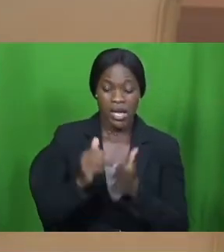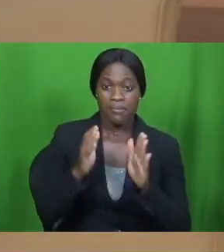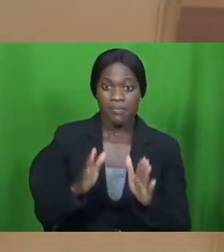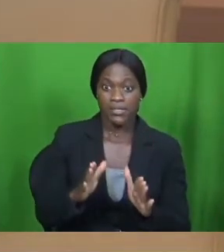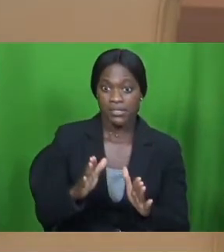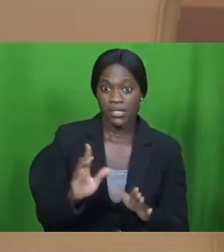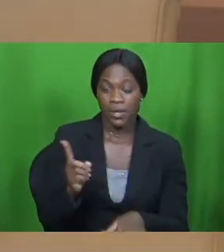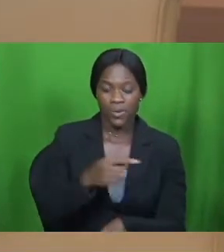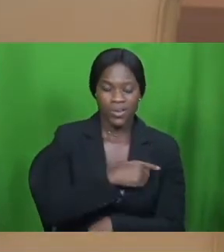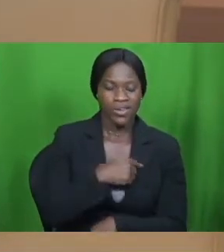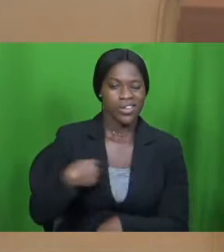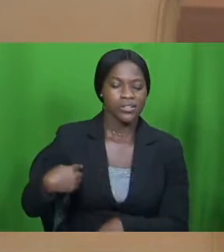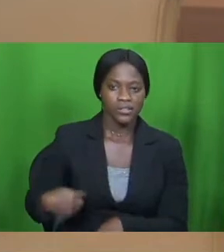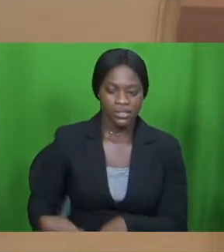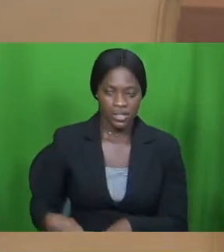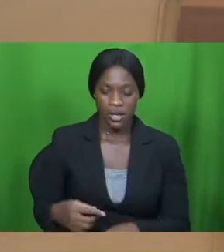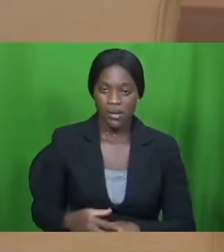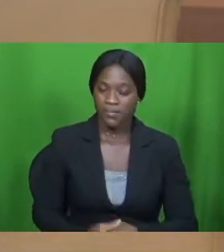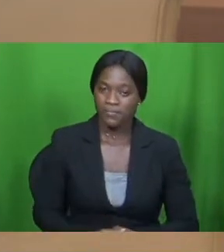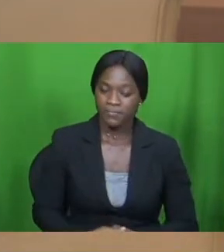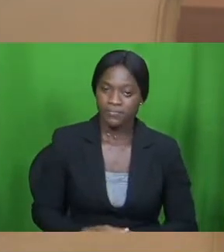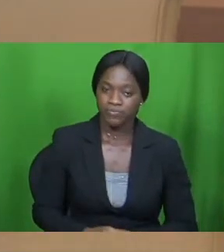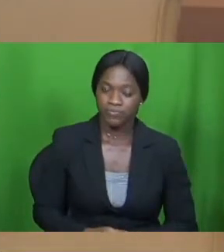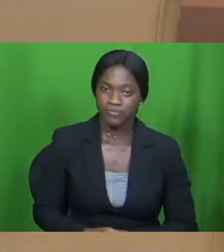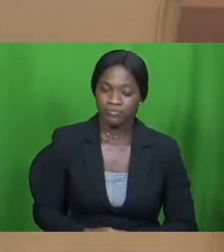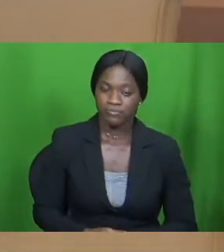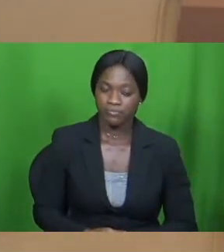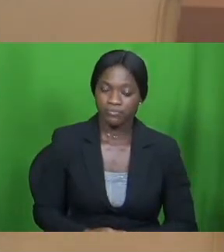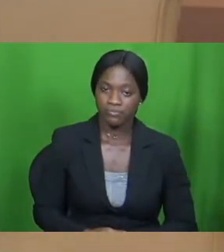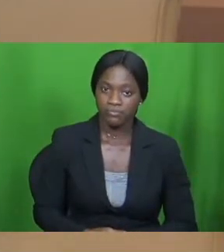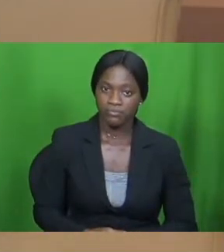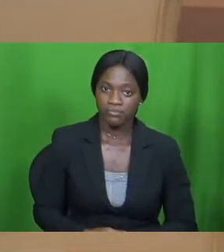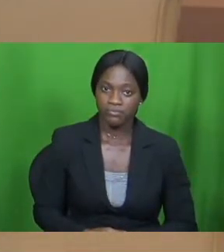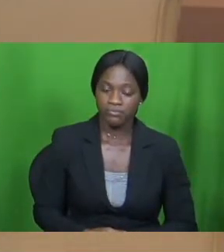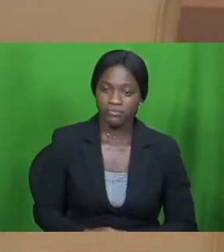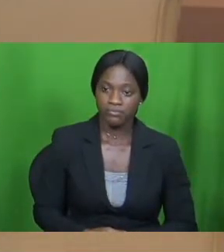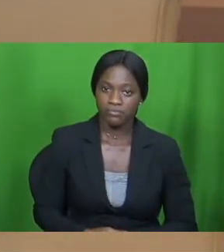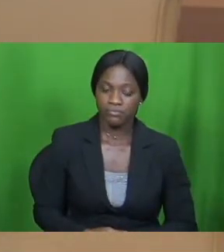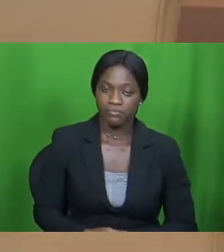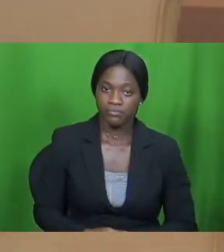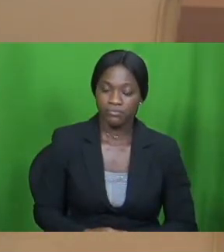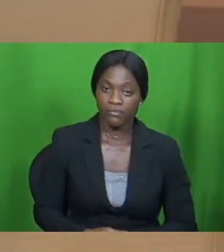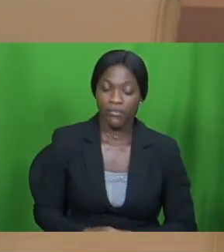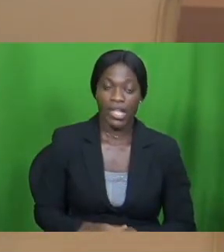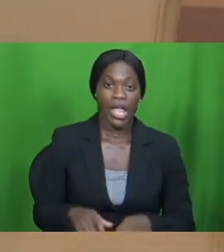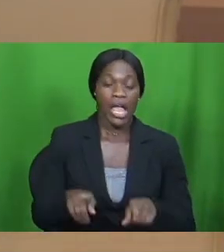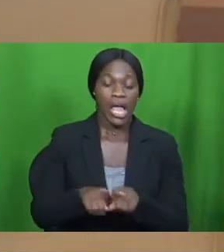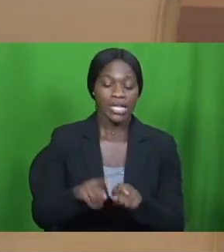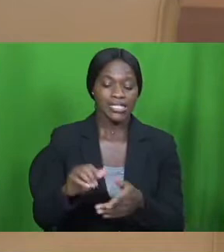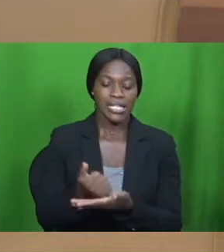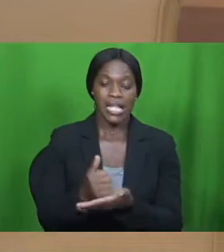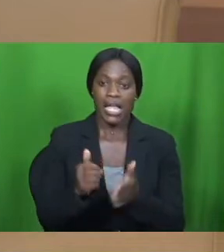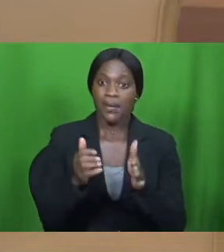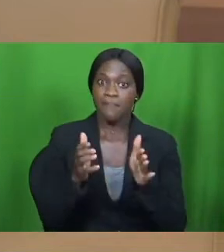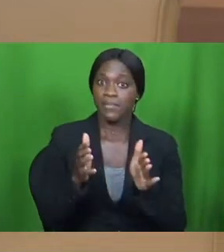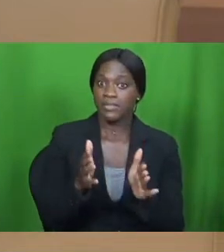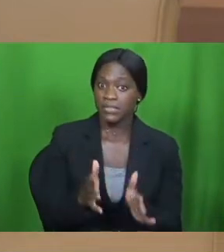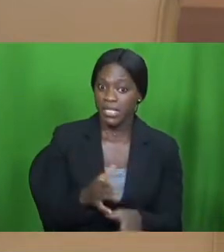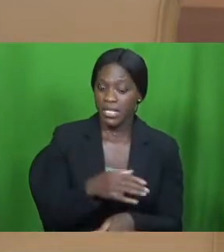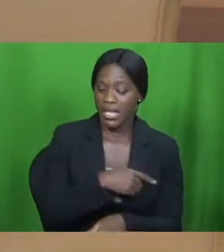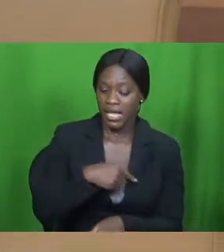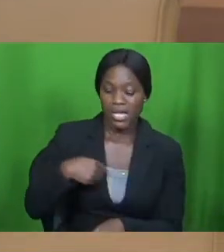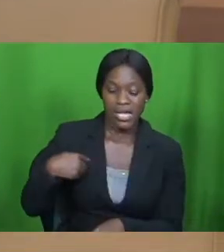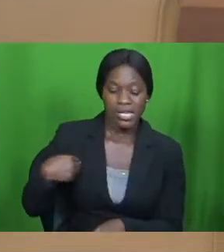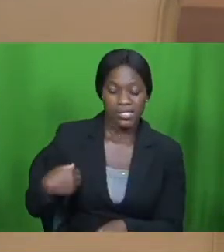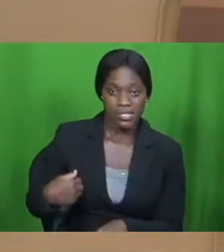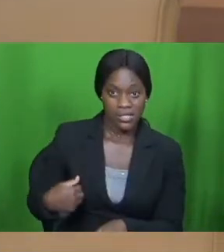Honorable Ameyedo, as an ambassador to China, could be credited for his role in